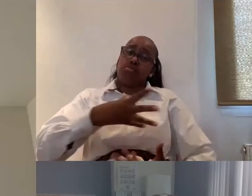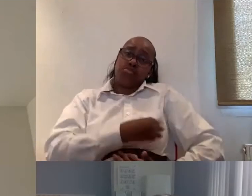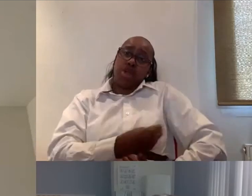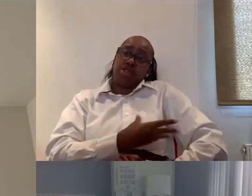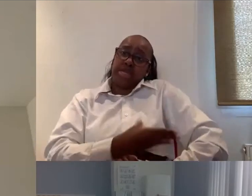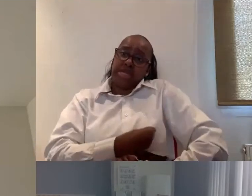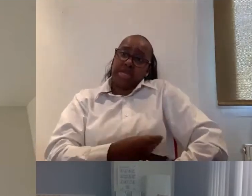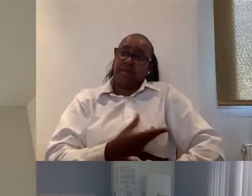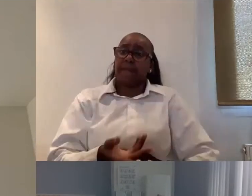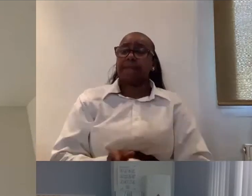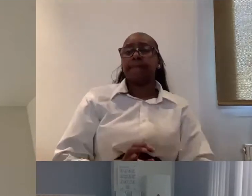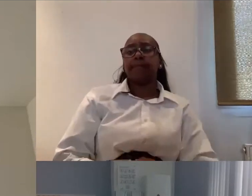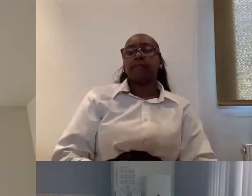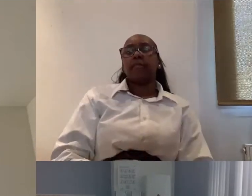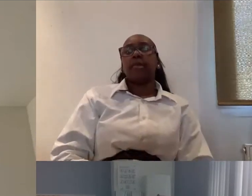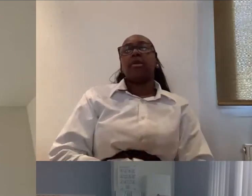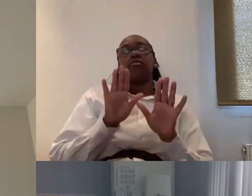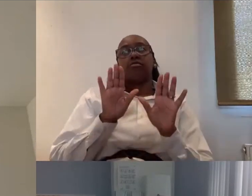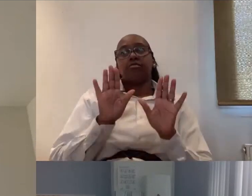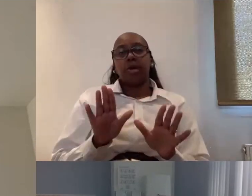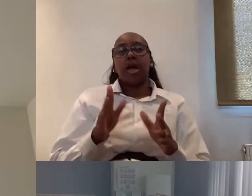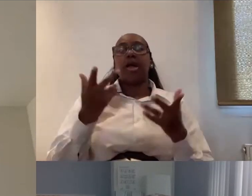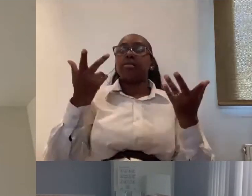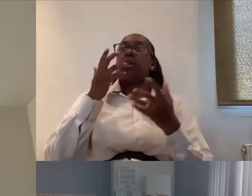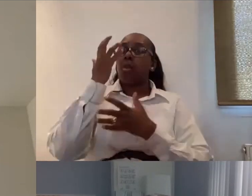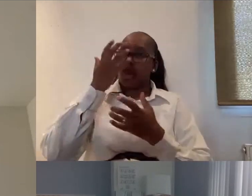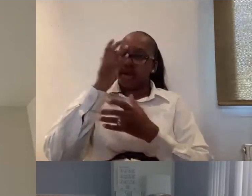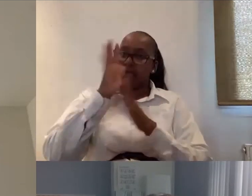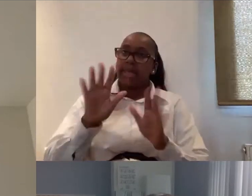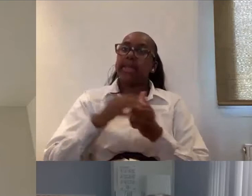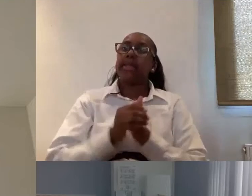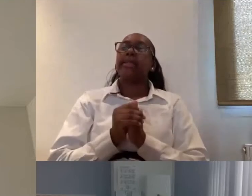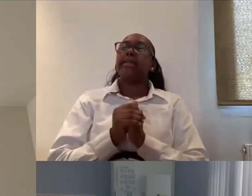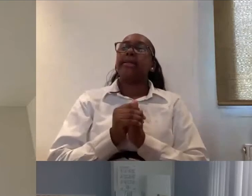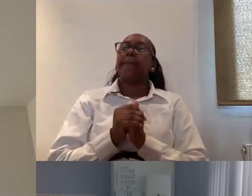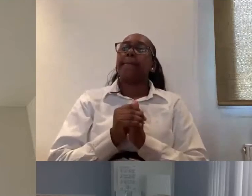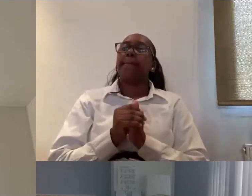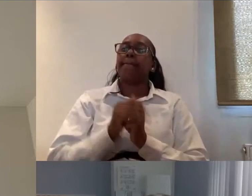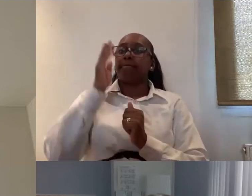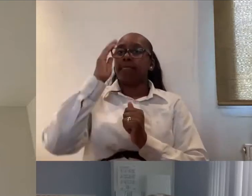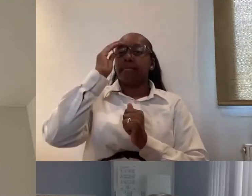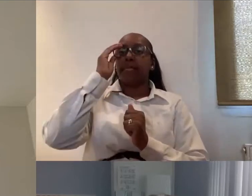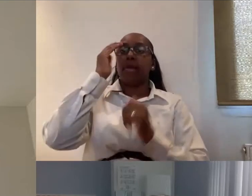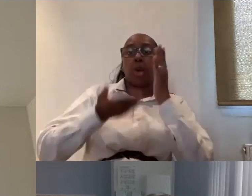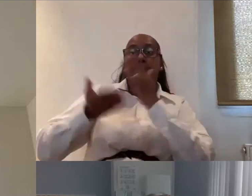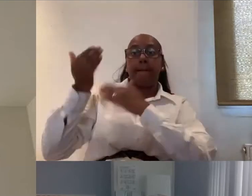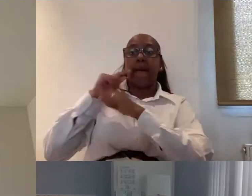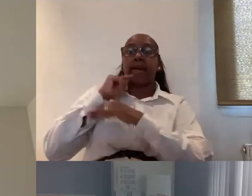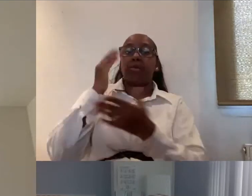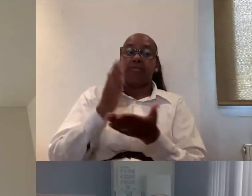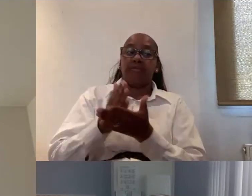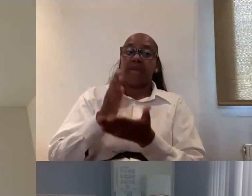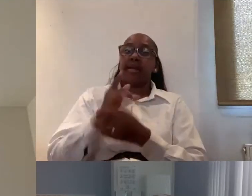Okay, so this is a common worry, and I would go back again to the fact